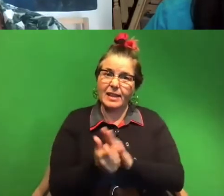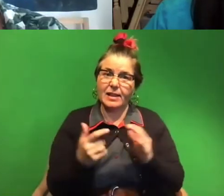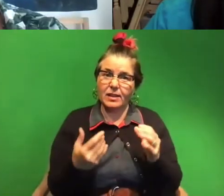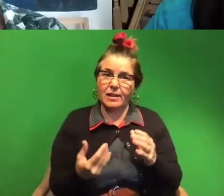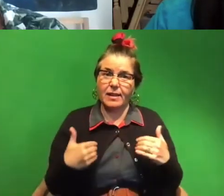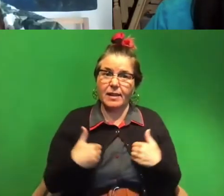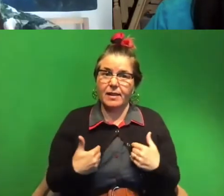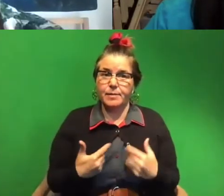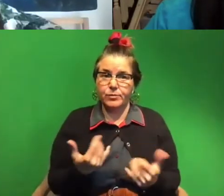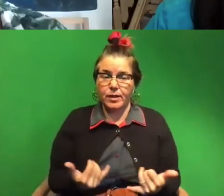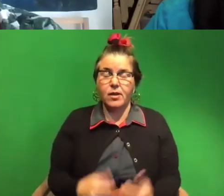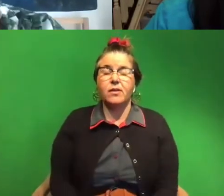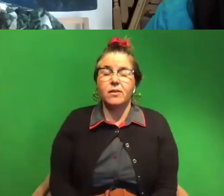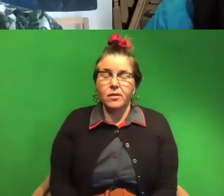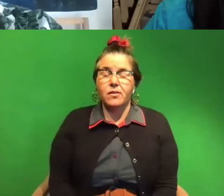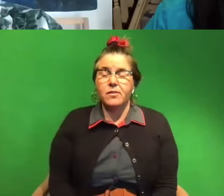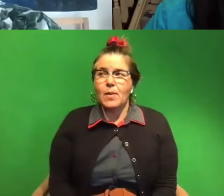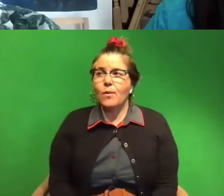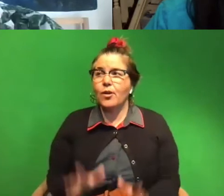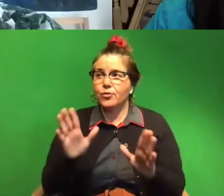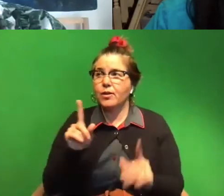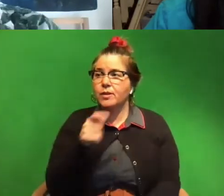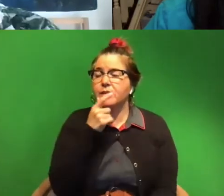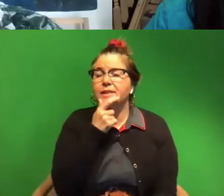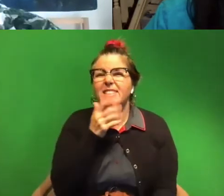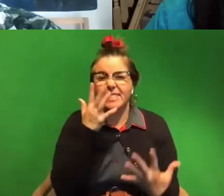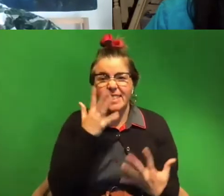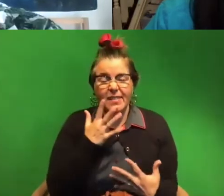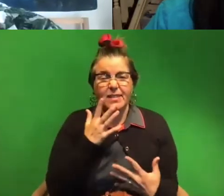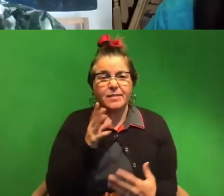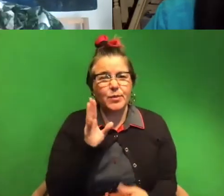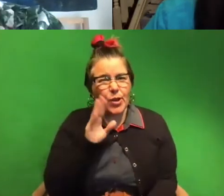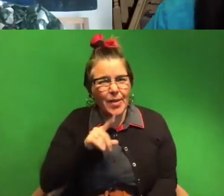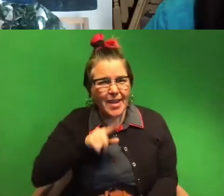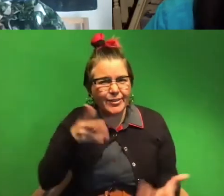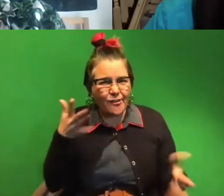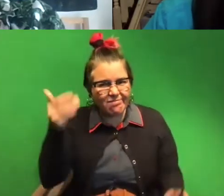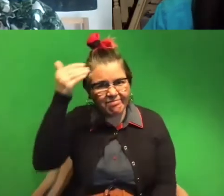That is a fantastic question, because sadly, we know this answer already.